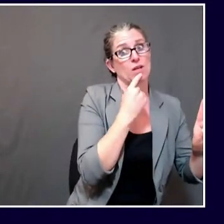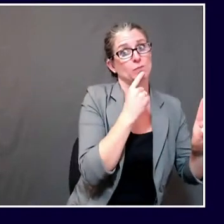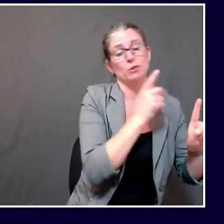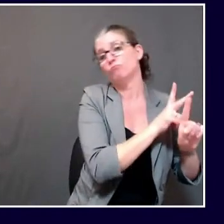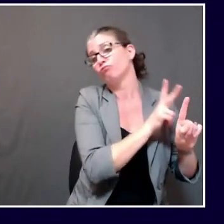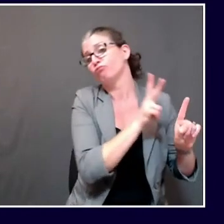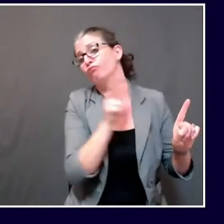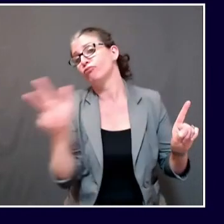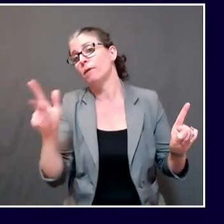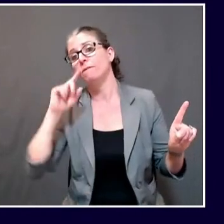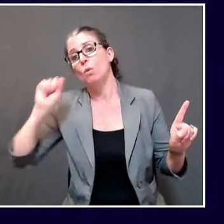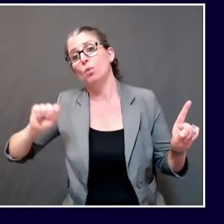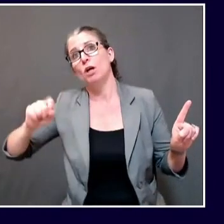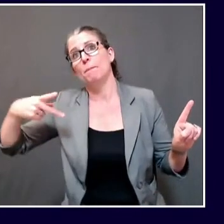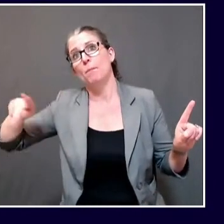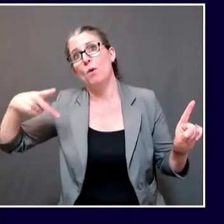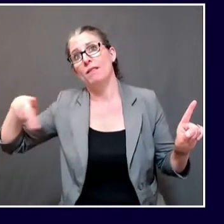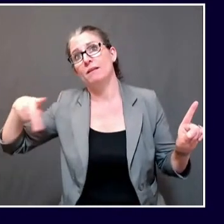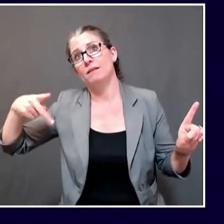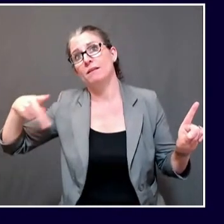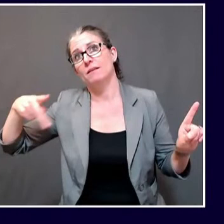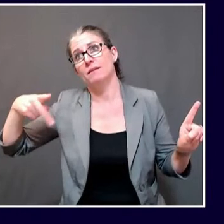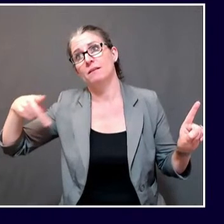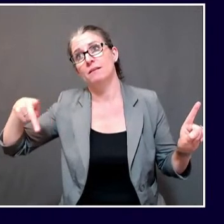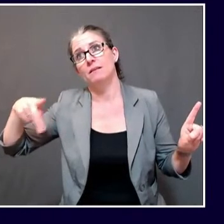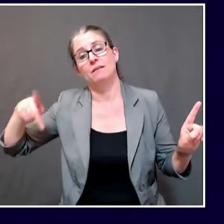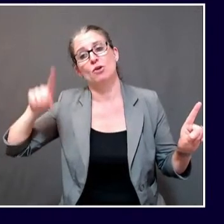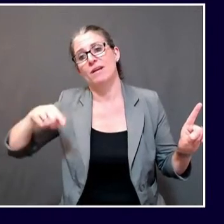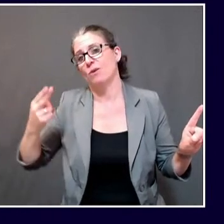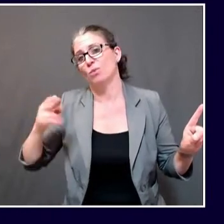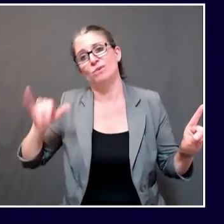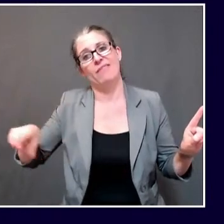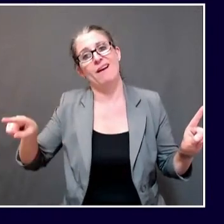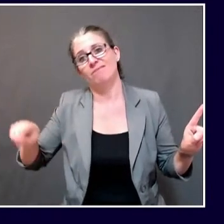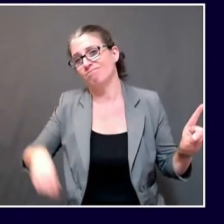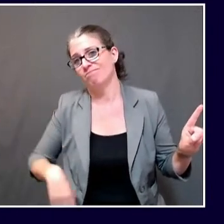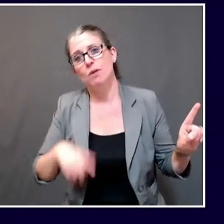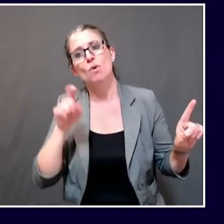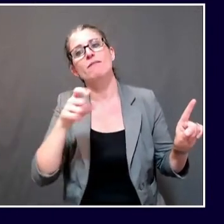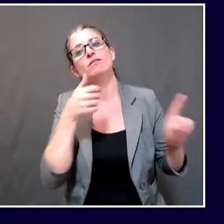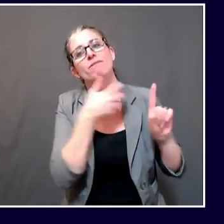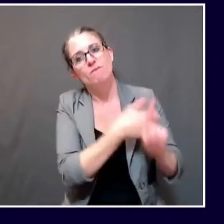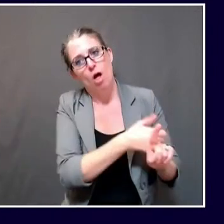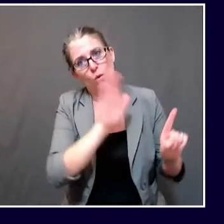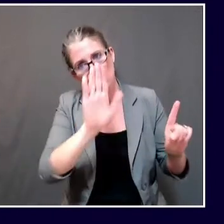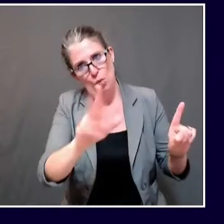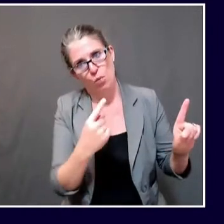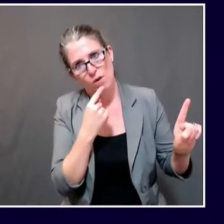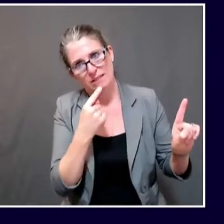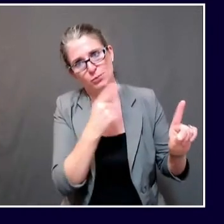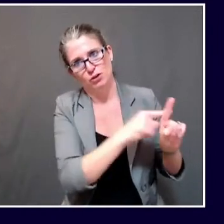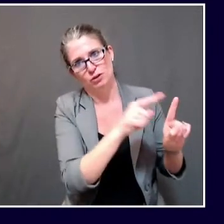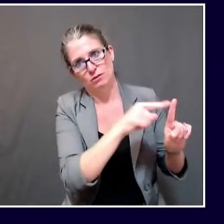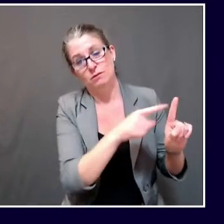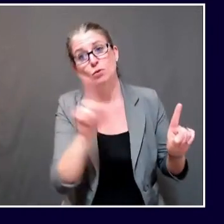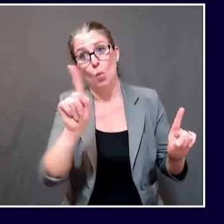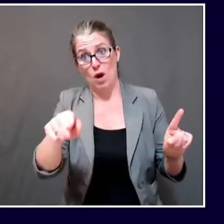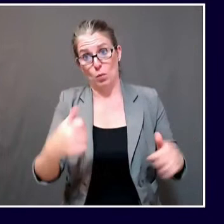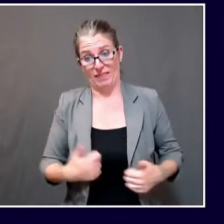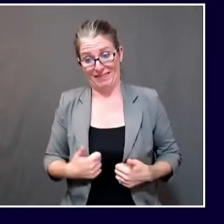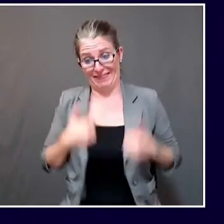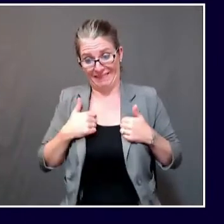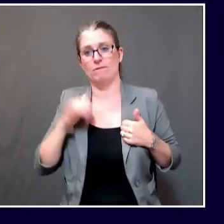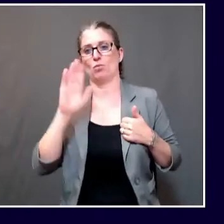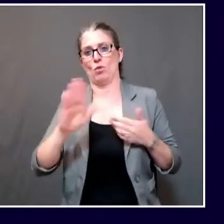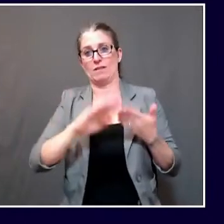put in the envelope, the return envelope, and the voter must sign the back of the envelope, which links them to the ballot. That is made